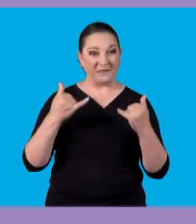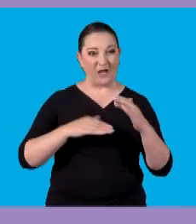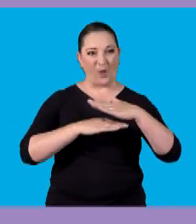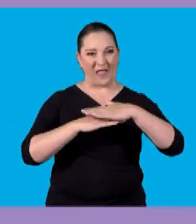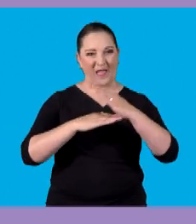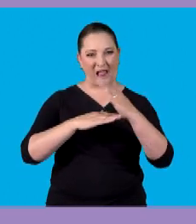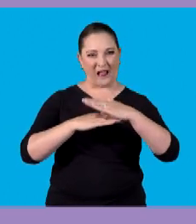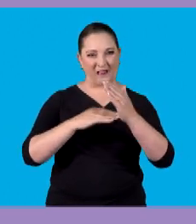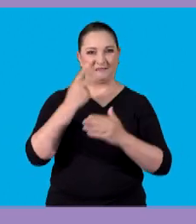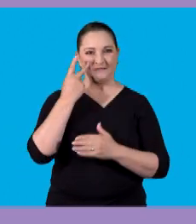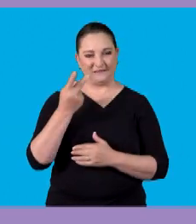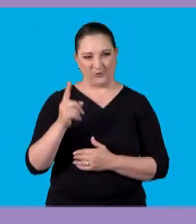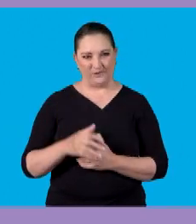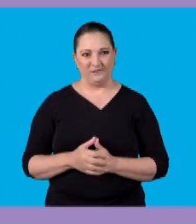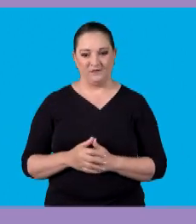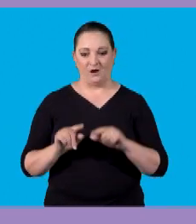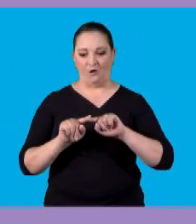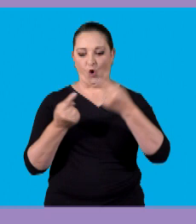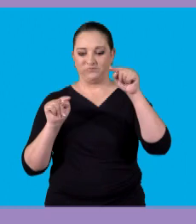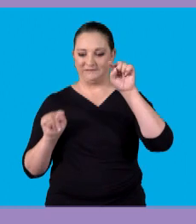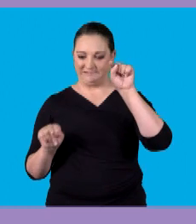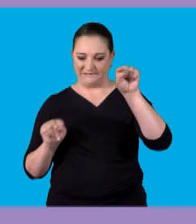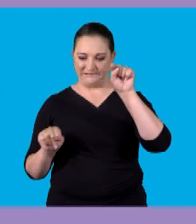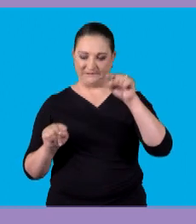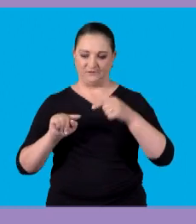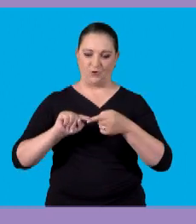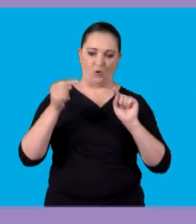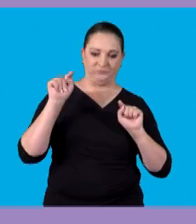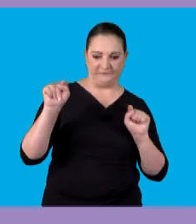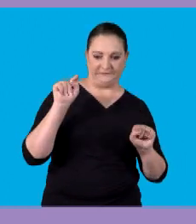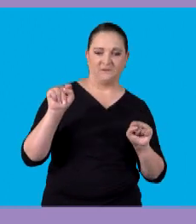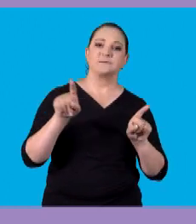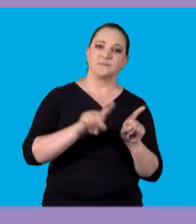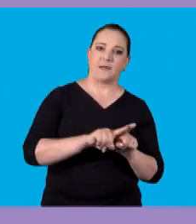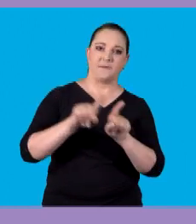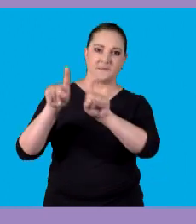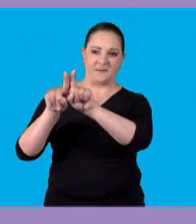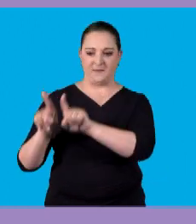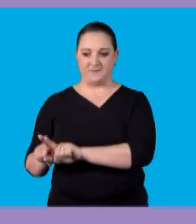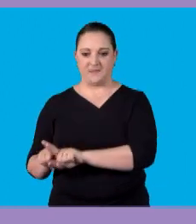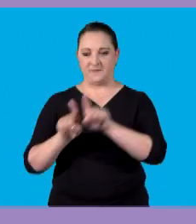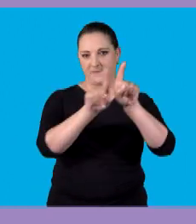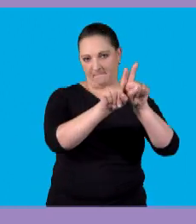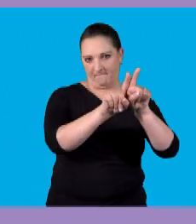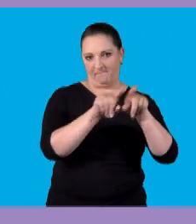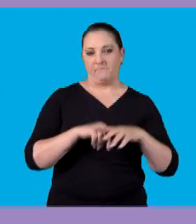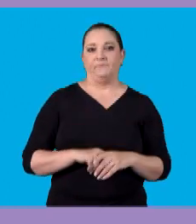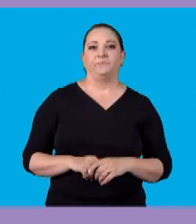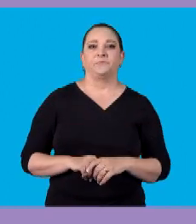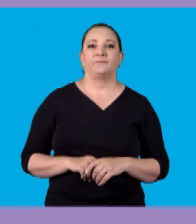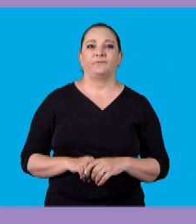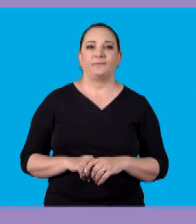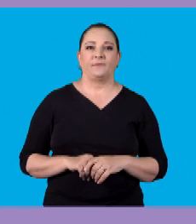angles, we see here that the opposite angles of a parallelogram are equal. So the opposite angles